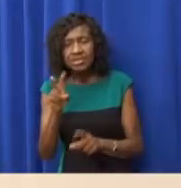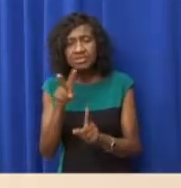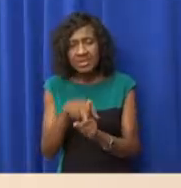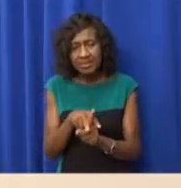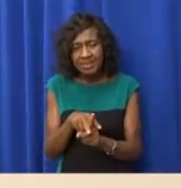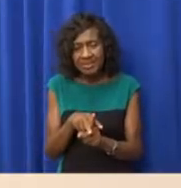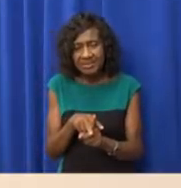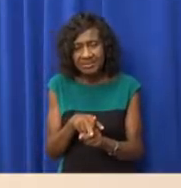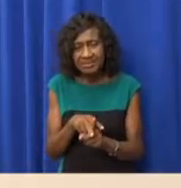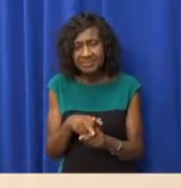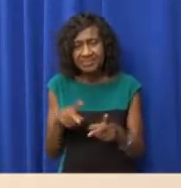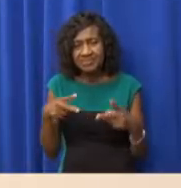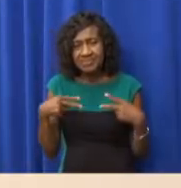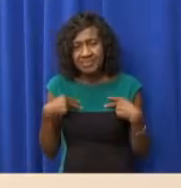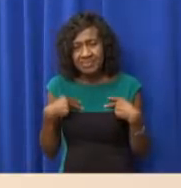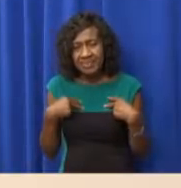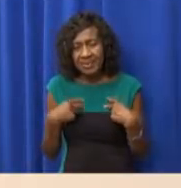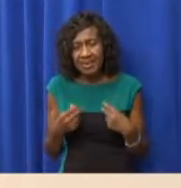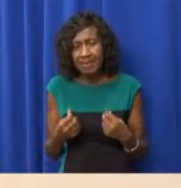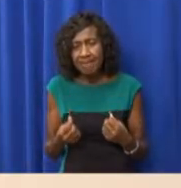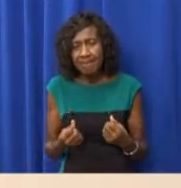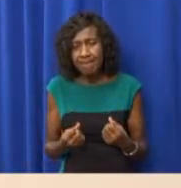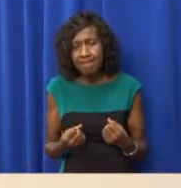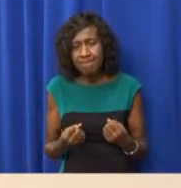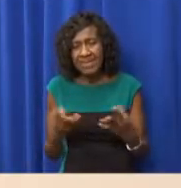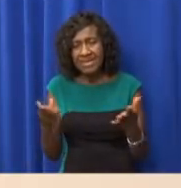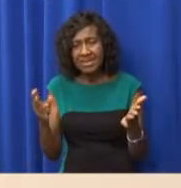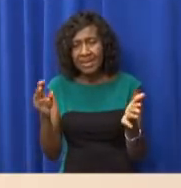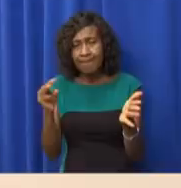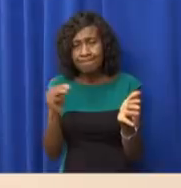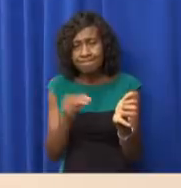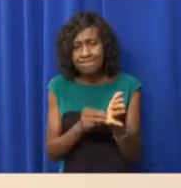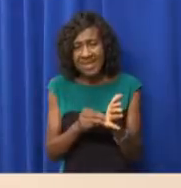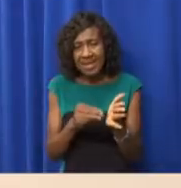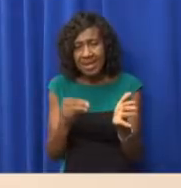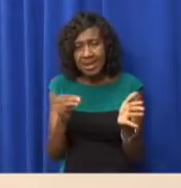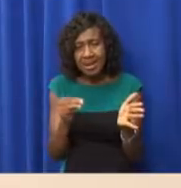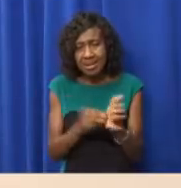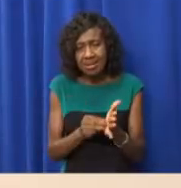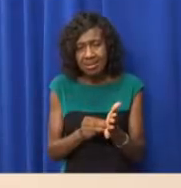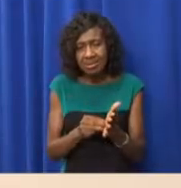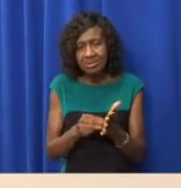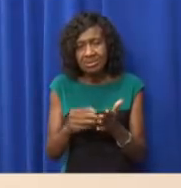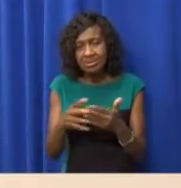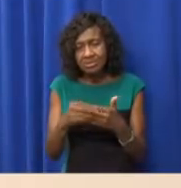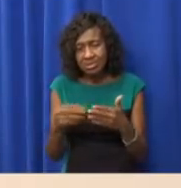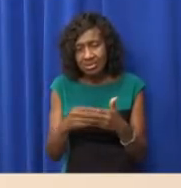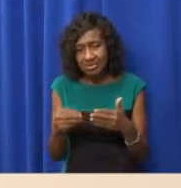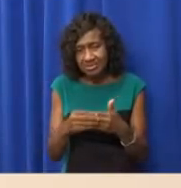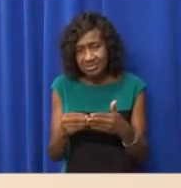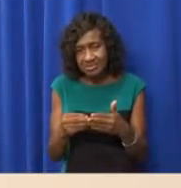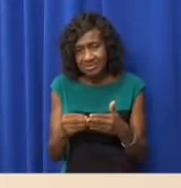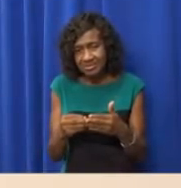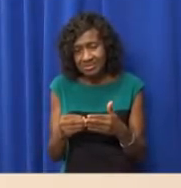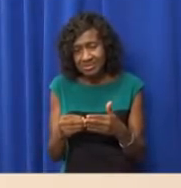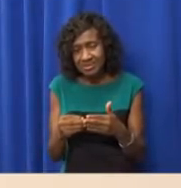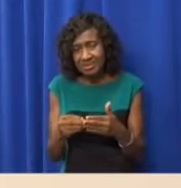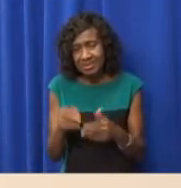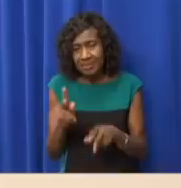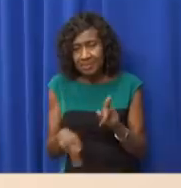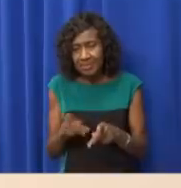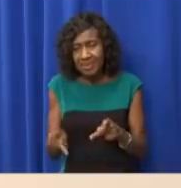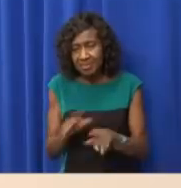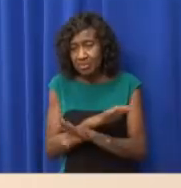millions of dollars outstanding with respect to PR fees that haven't been paid, some of them going back